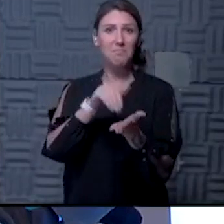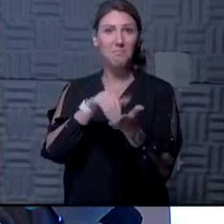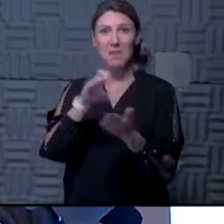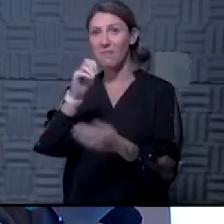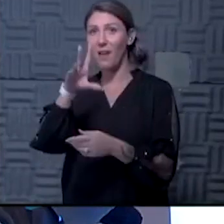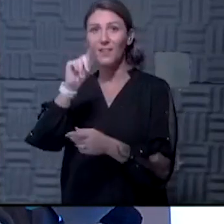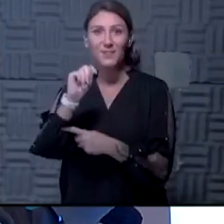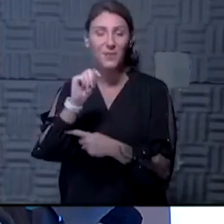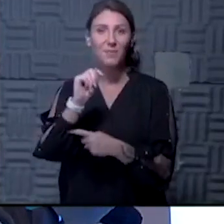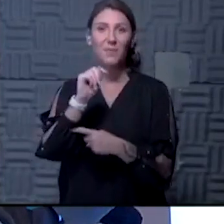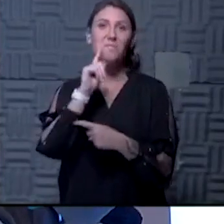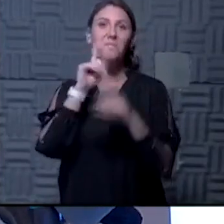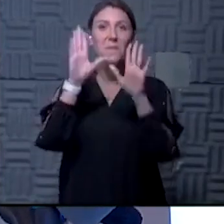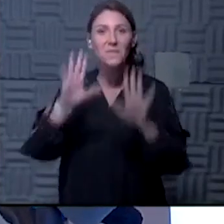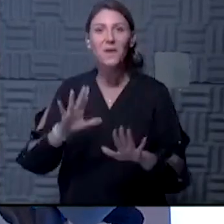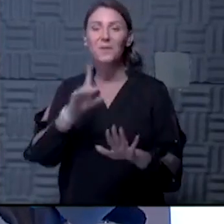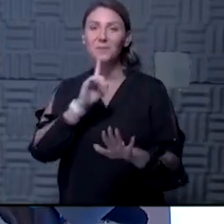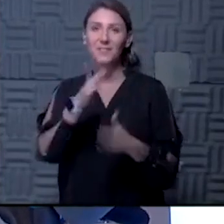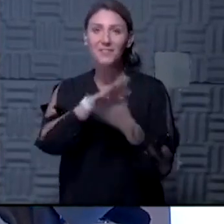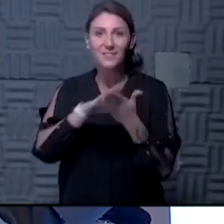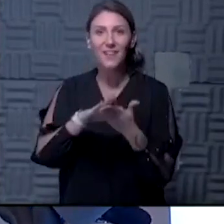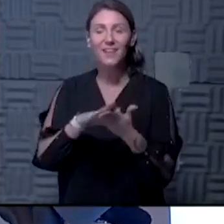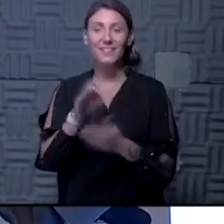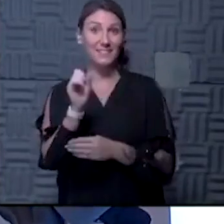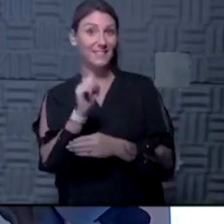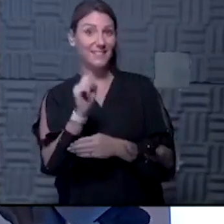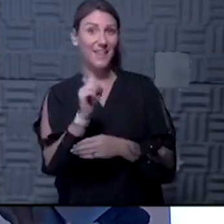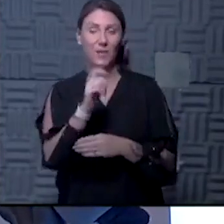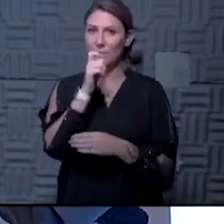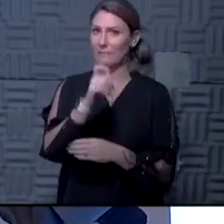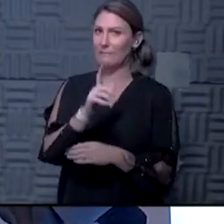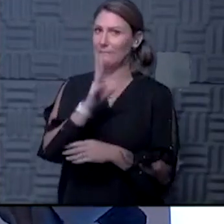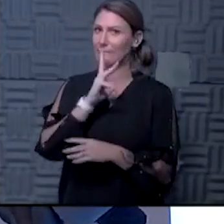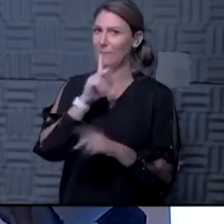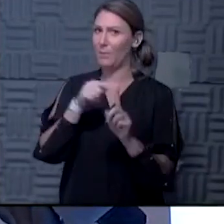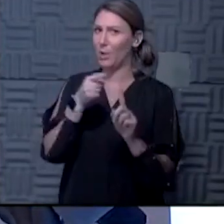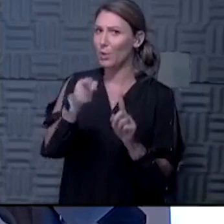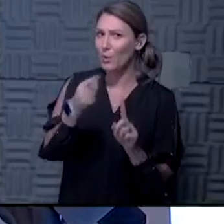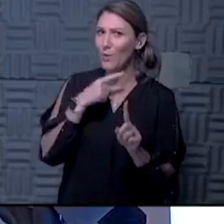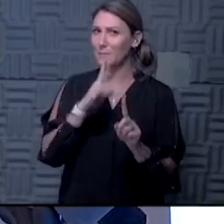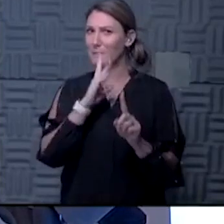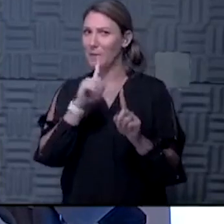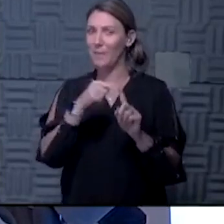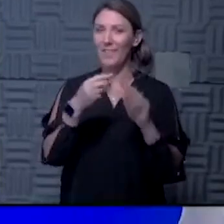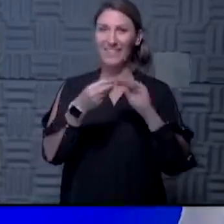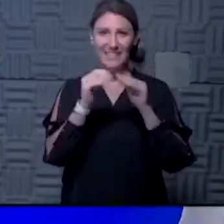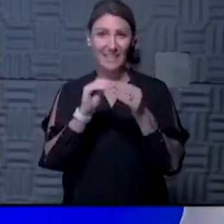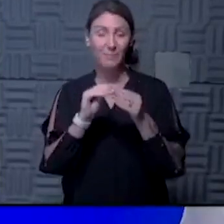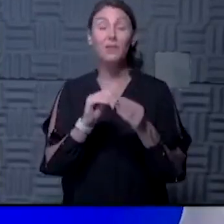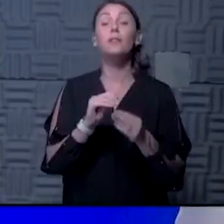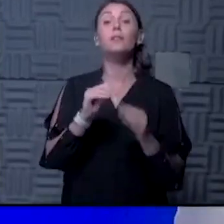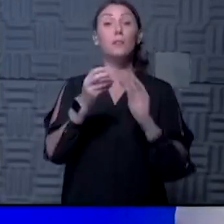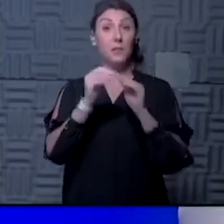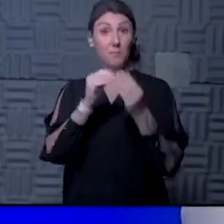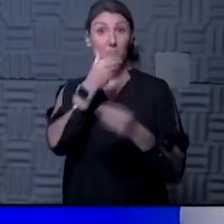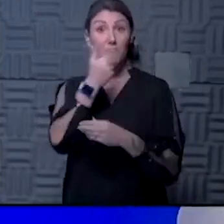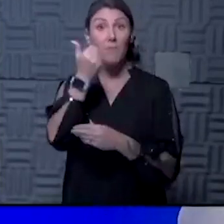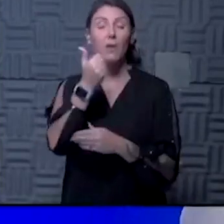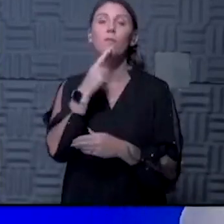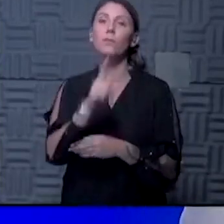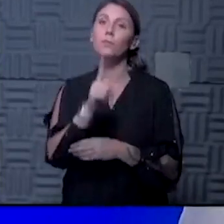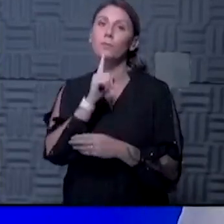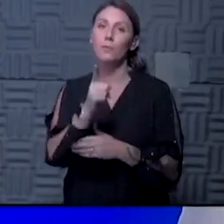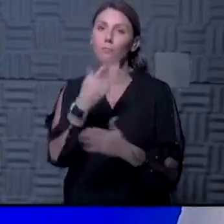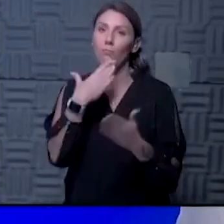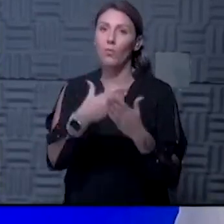and the weather is still really nice. It was nice. Summer, yeah. I was really not talking about you, though. I was talking about the numbers. Yeah, the numbers are much better, although they were really good